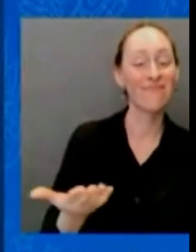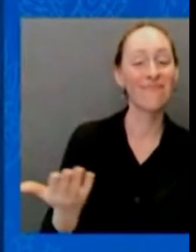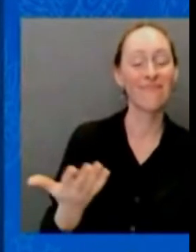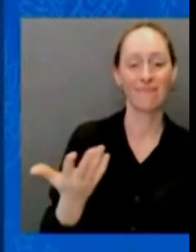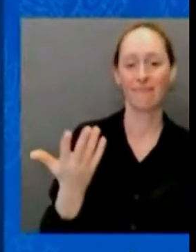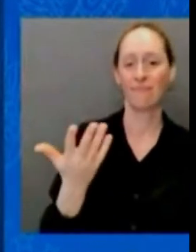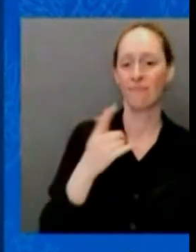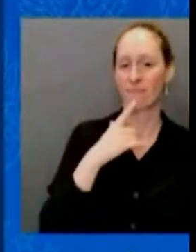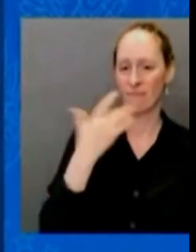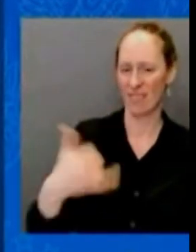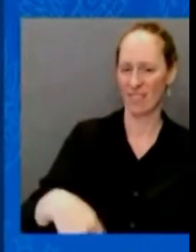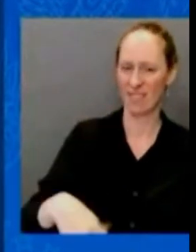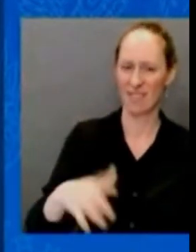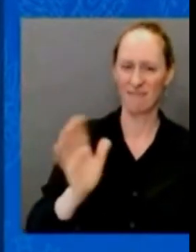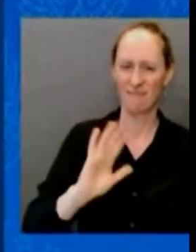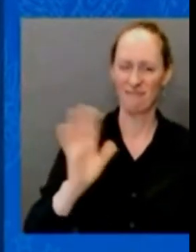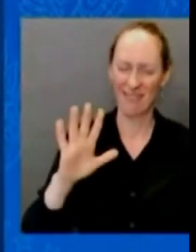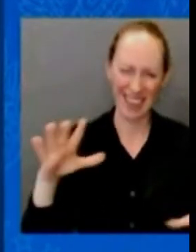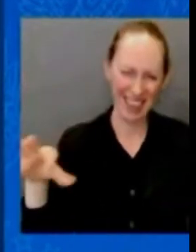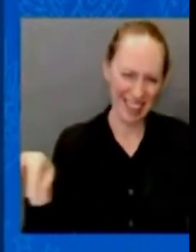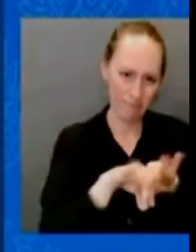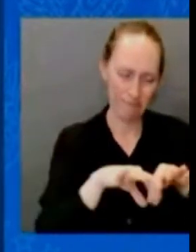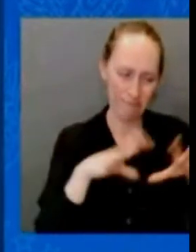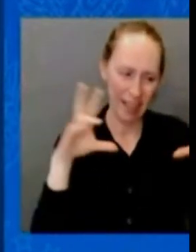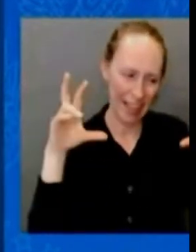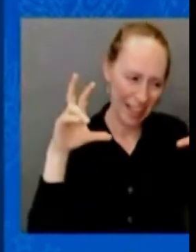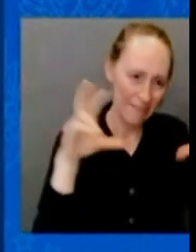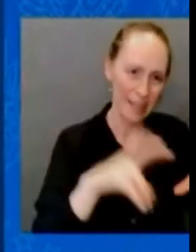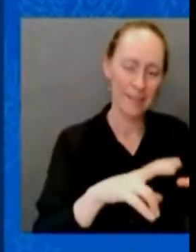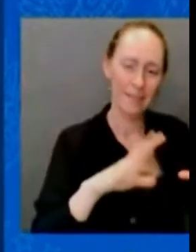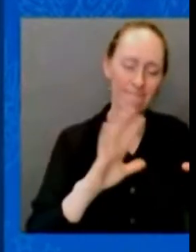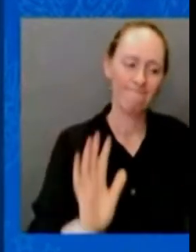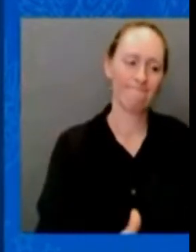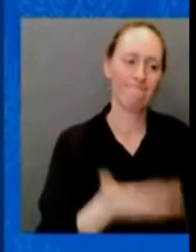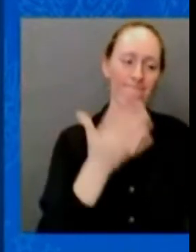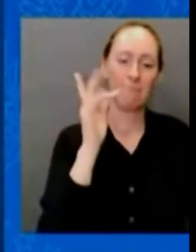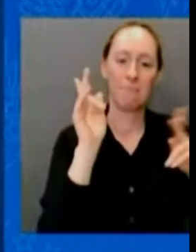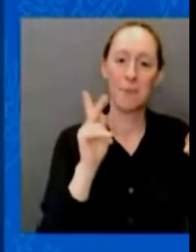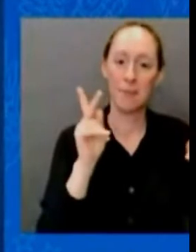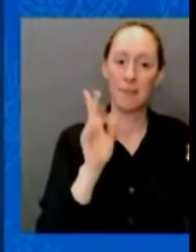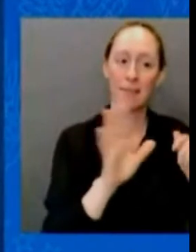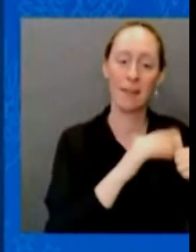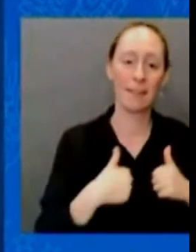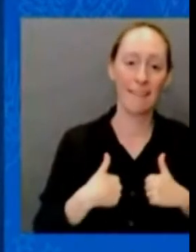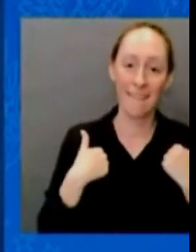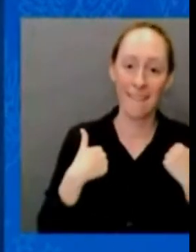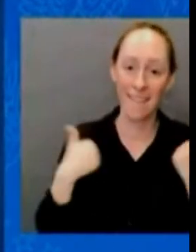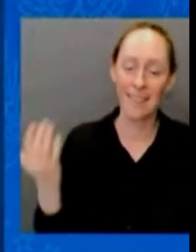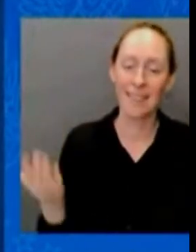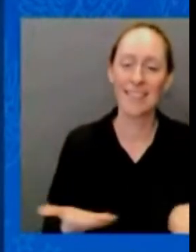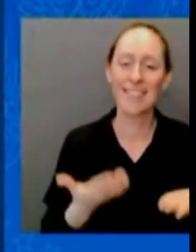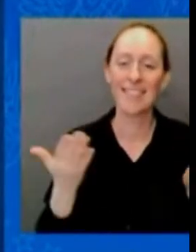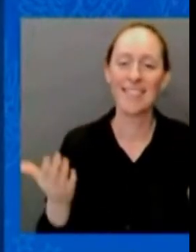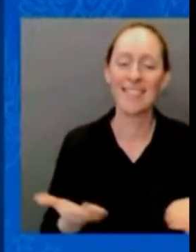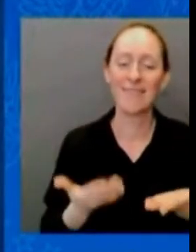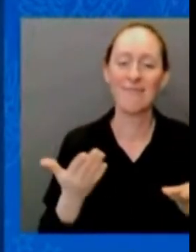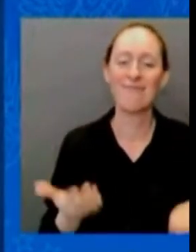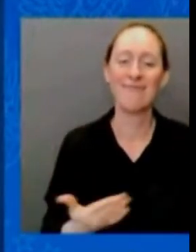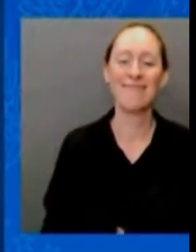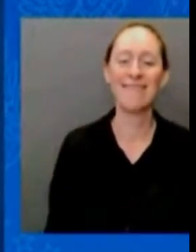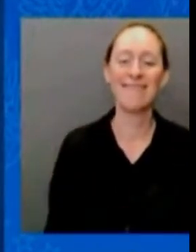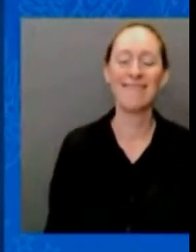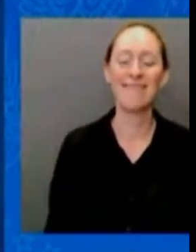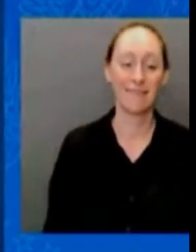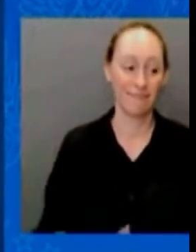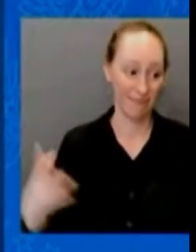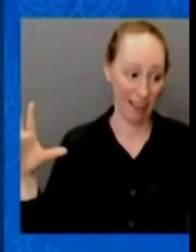One of the most significant investments in American history. And it's going to ensure that the future is made in